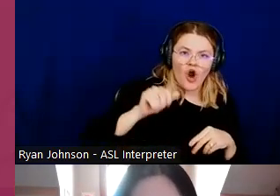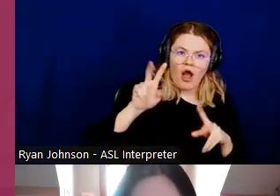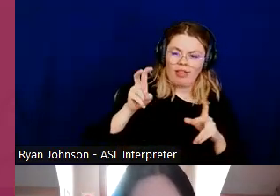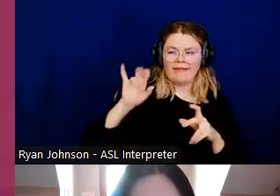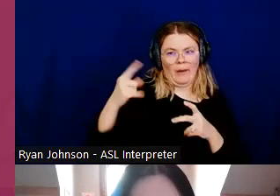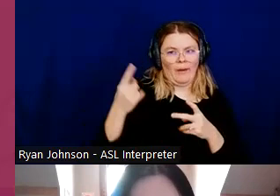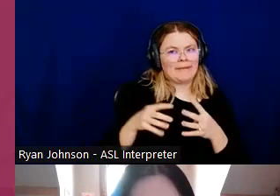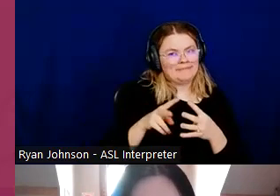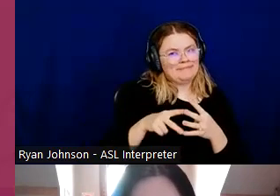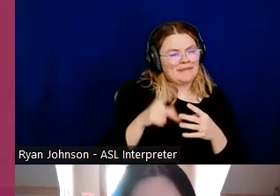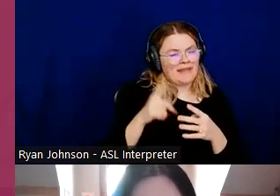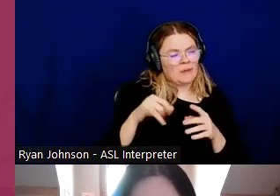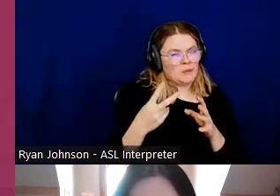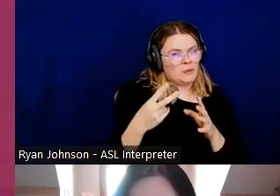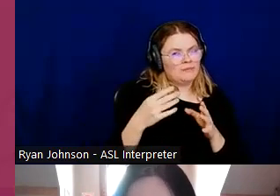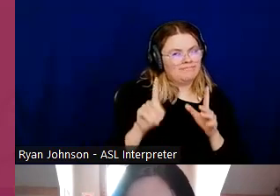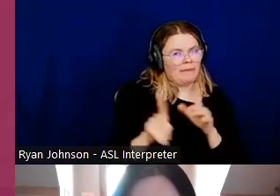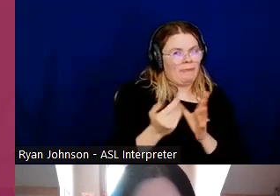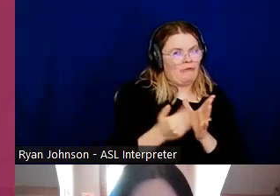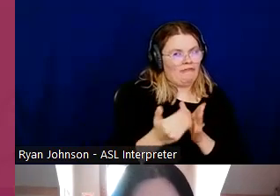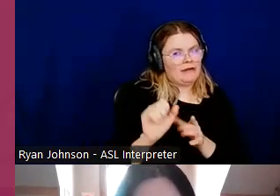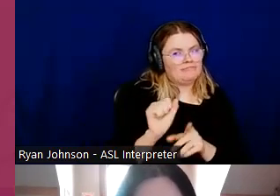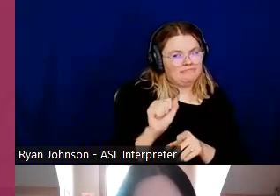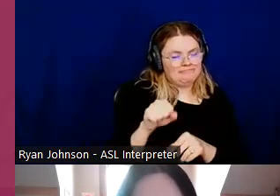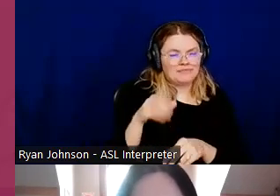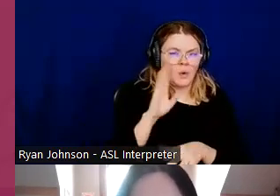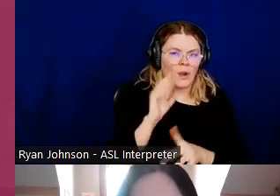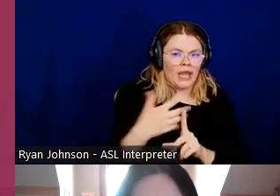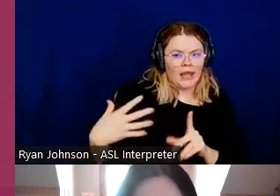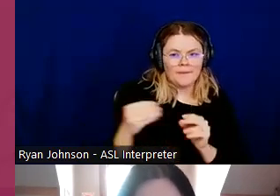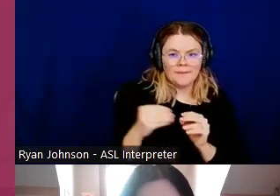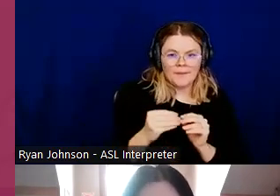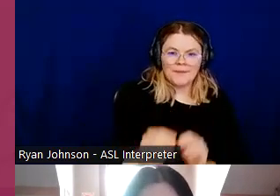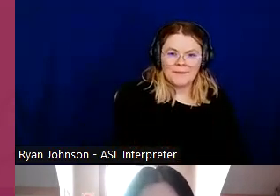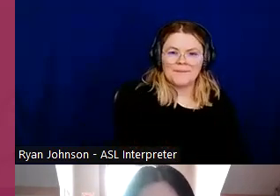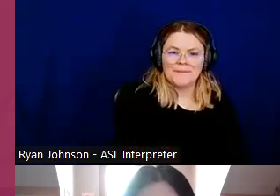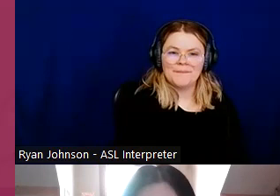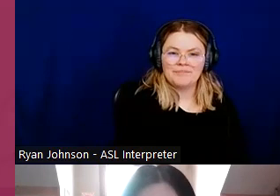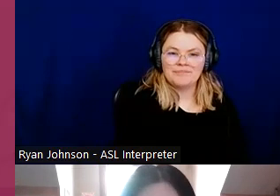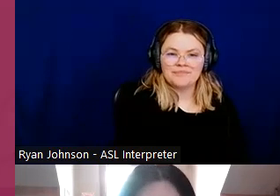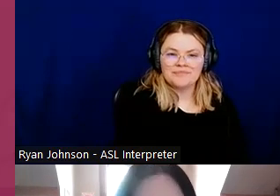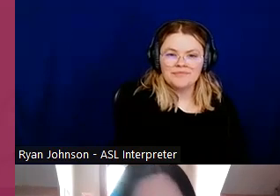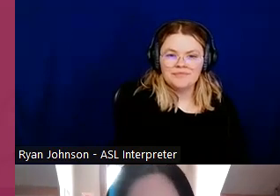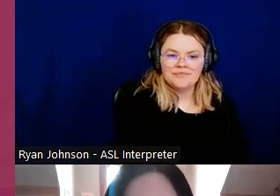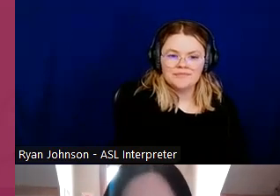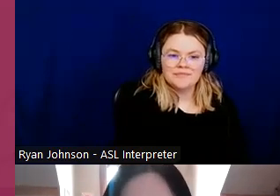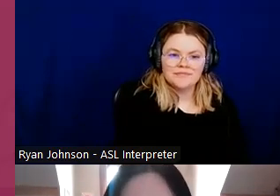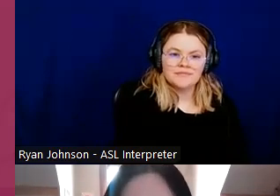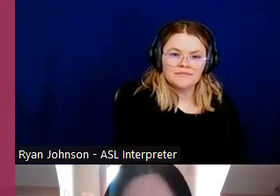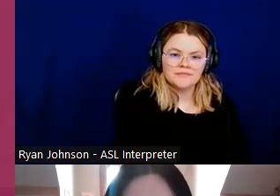we're going to talk a little bit more about that as we keep going with the webinar. But thank you all for taking that